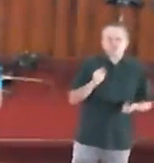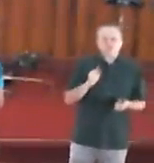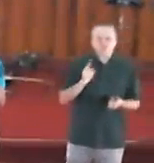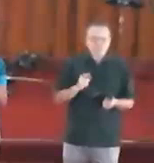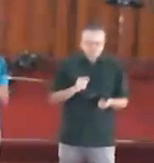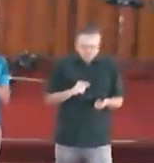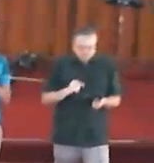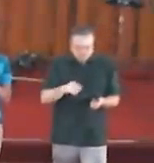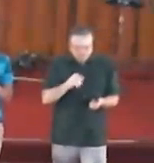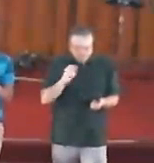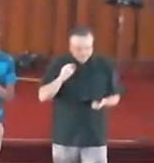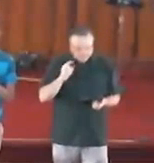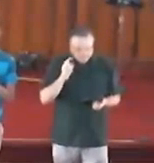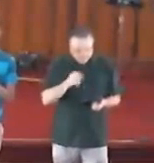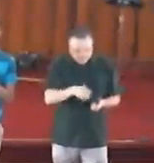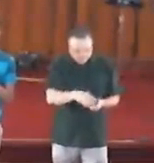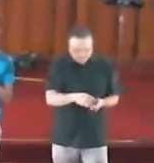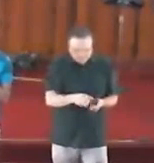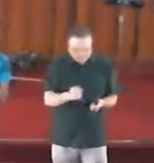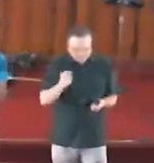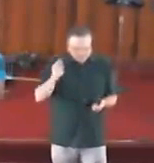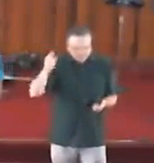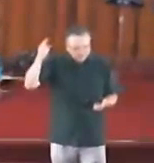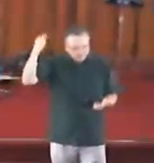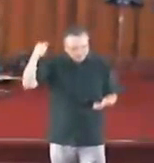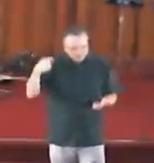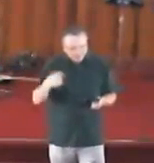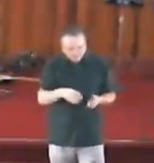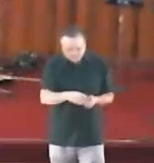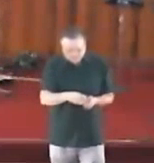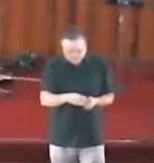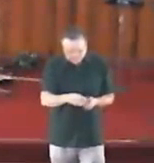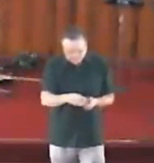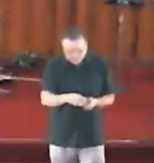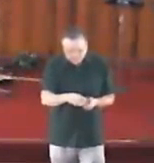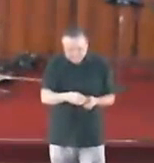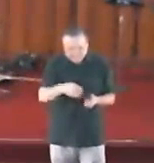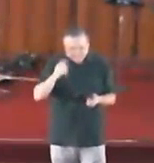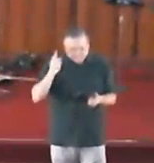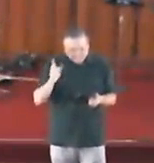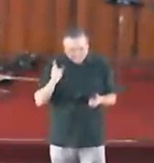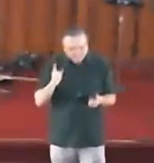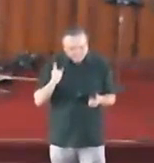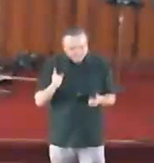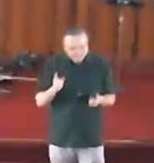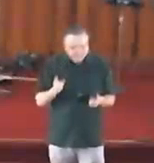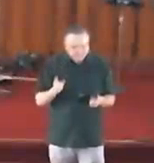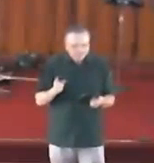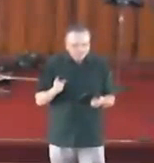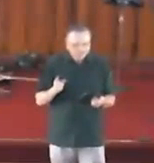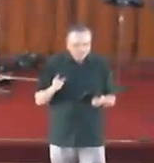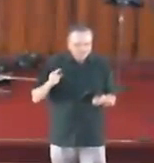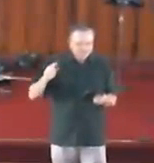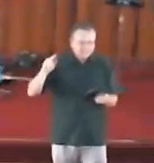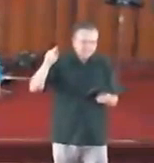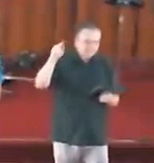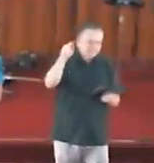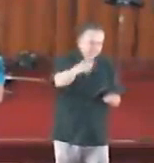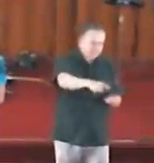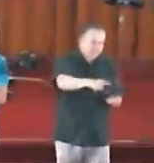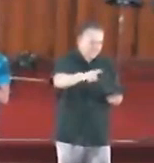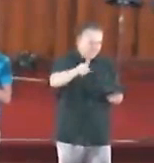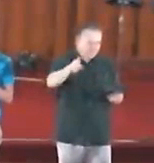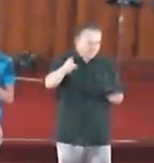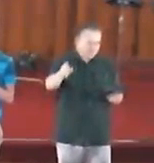1:8, otra vez lo leo, dice, pero cuando venga el Espíritu Santo sobre ustedes, recibirán poder y serán mis testigos, tanto